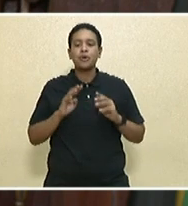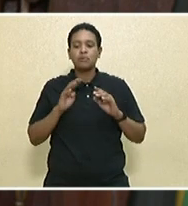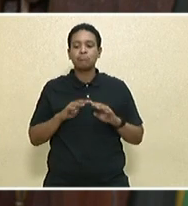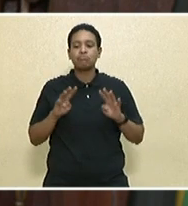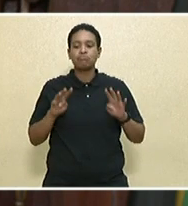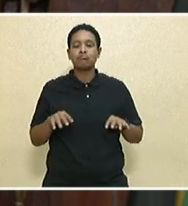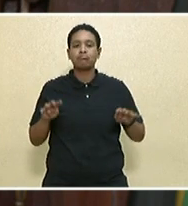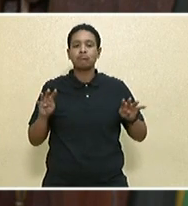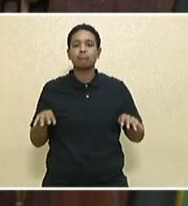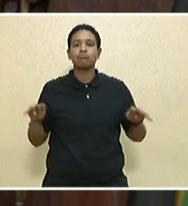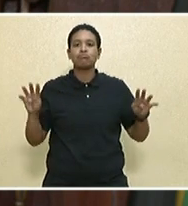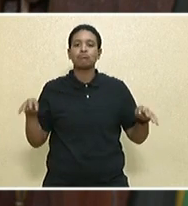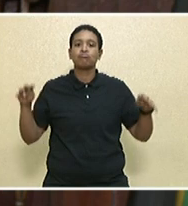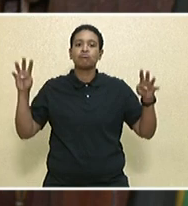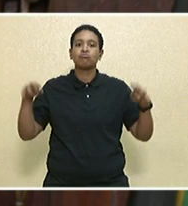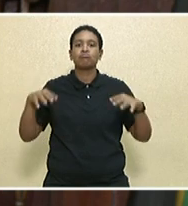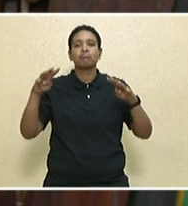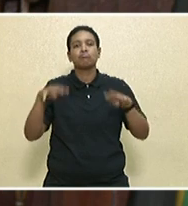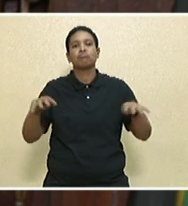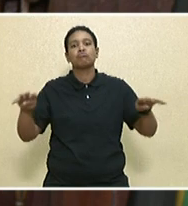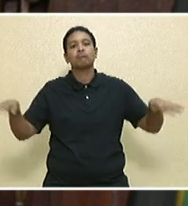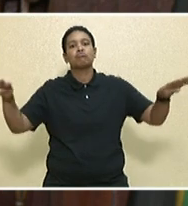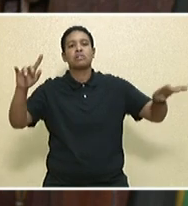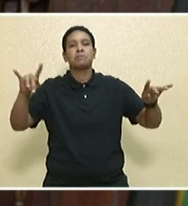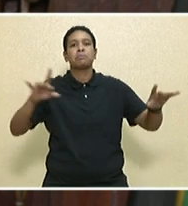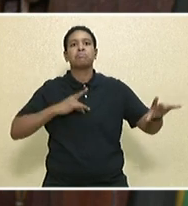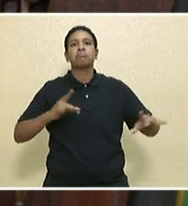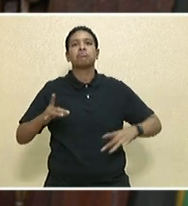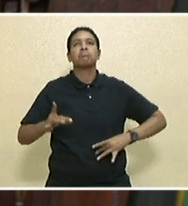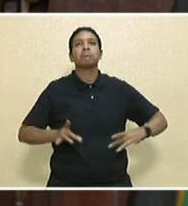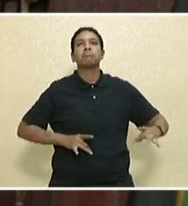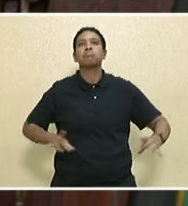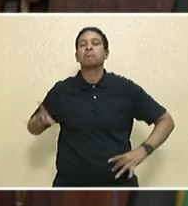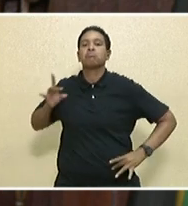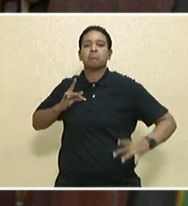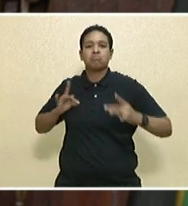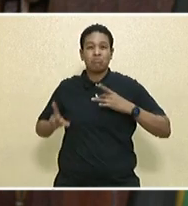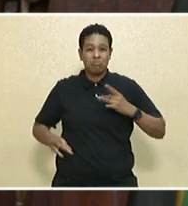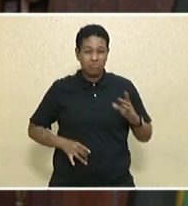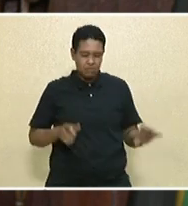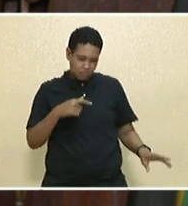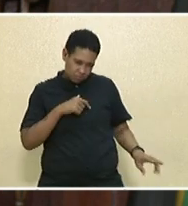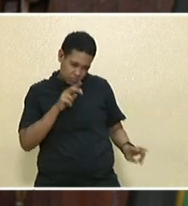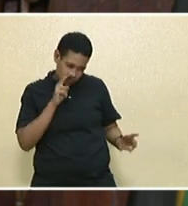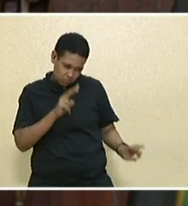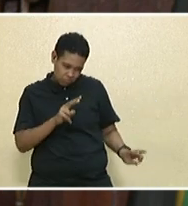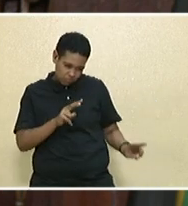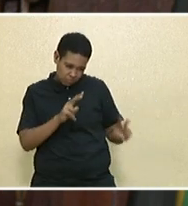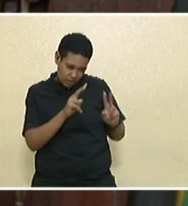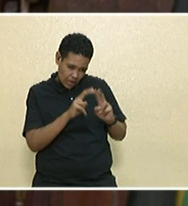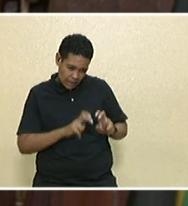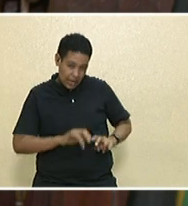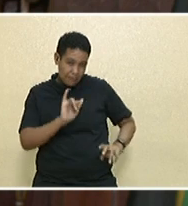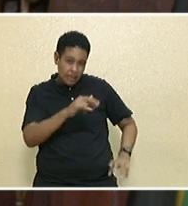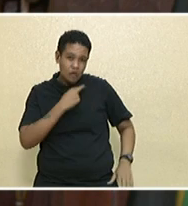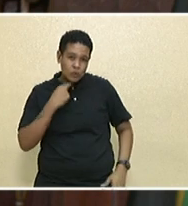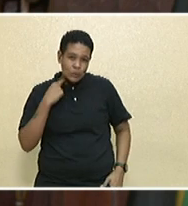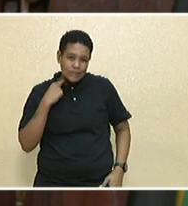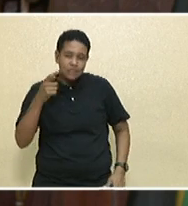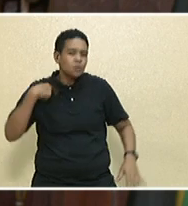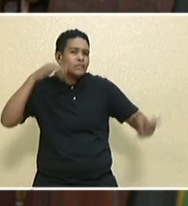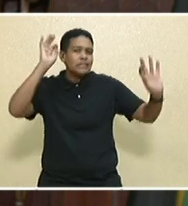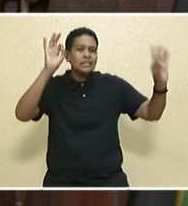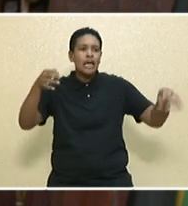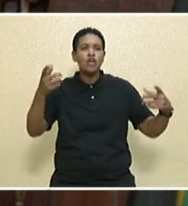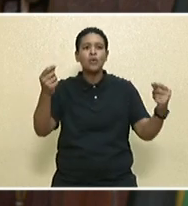disease in the population. So, having examined that threat, we have decided,